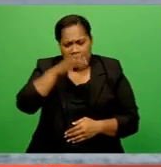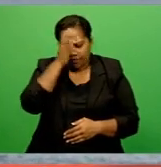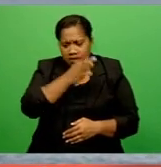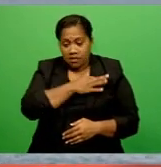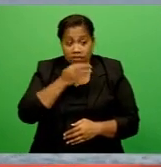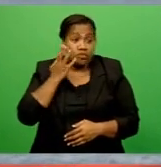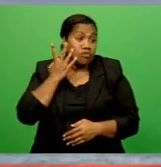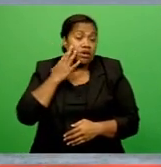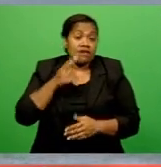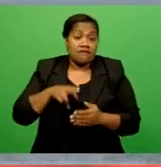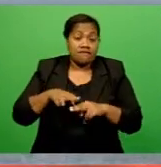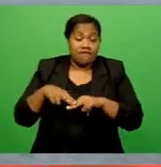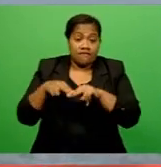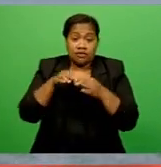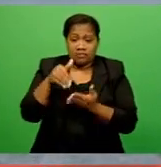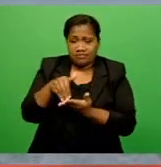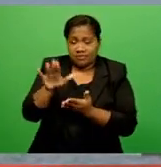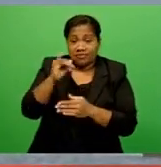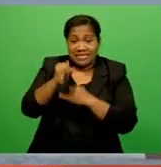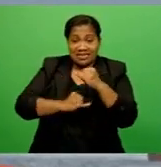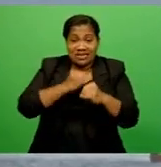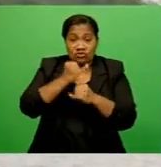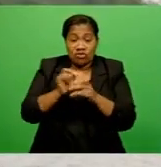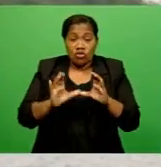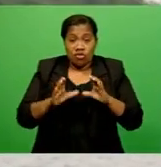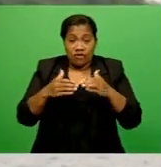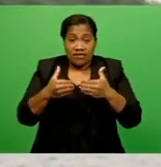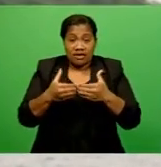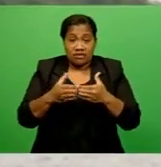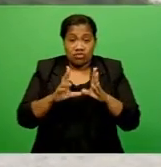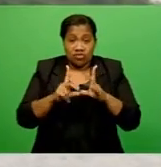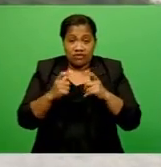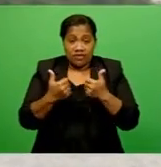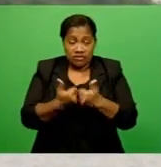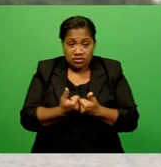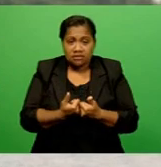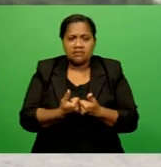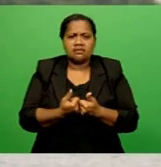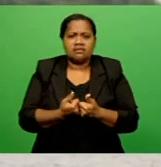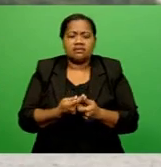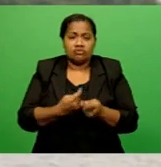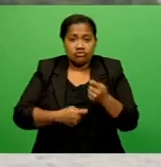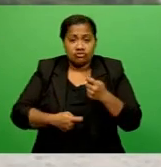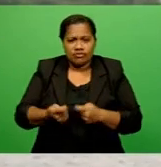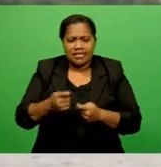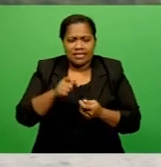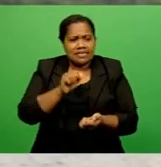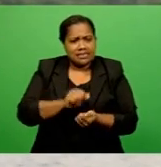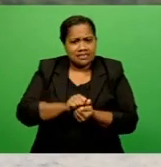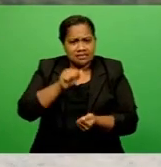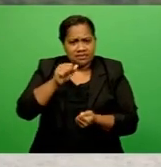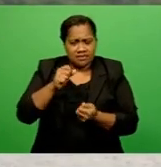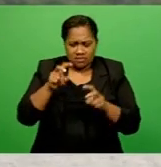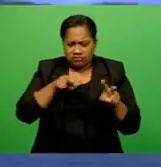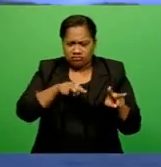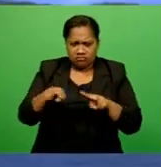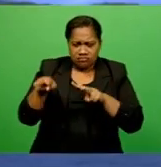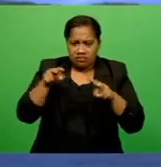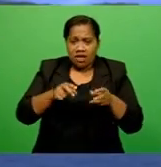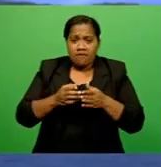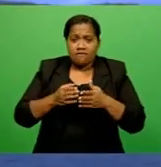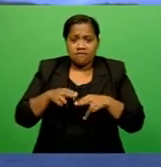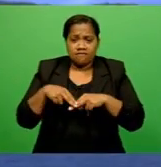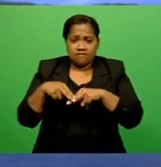Fiji ratifies the International Convention on Standards of Training, Certification and Watchkeeping for Fishing Vessel